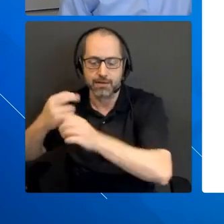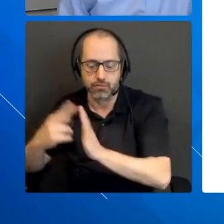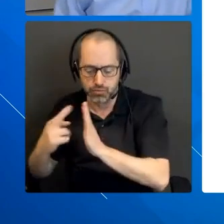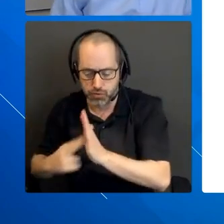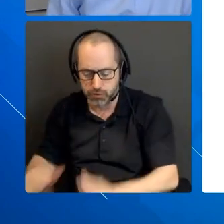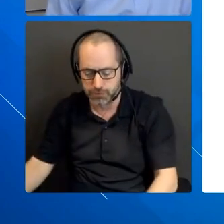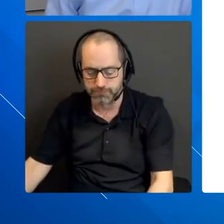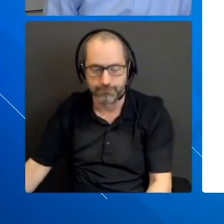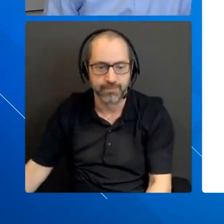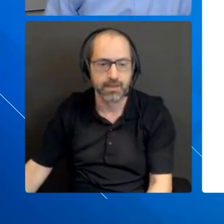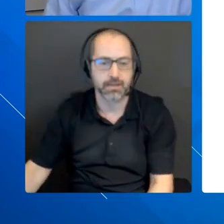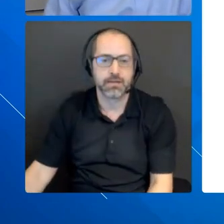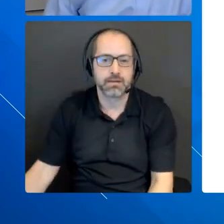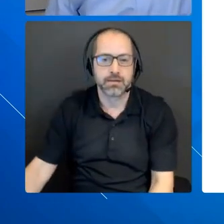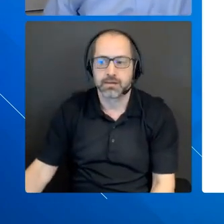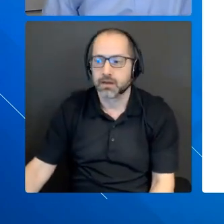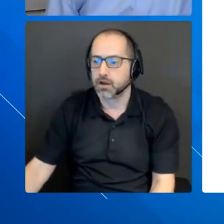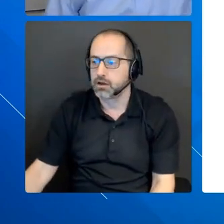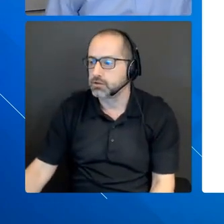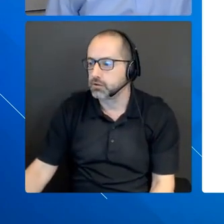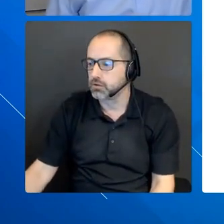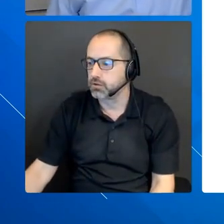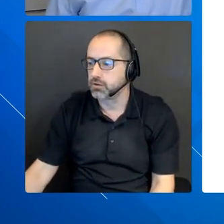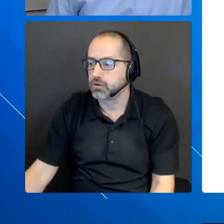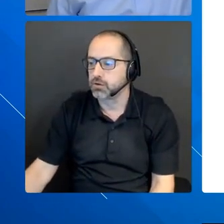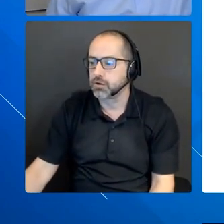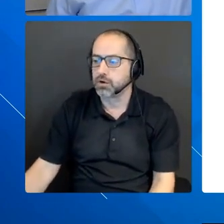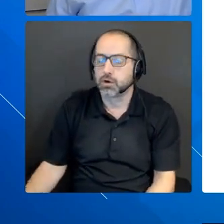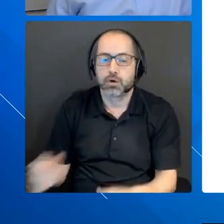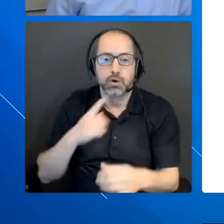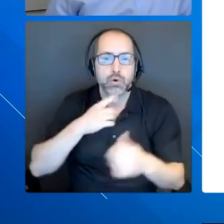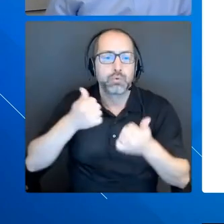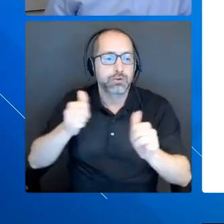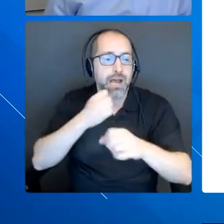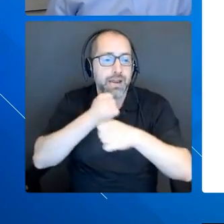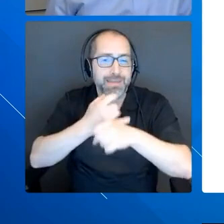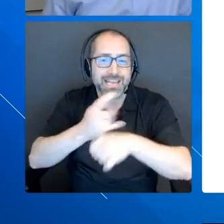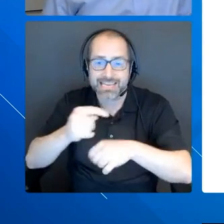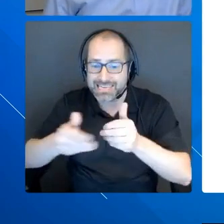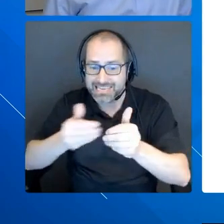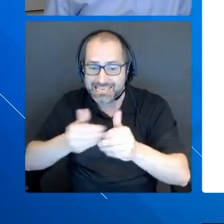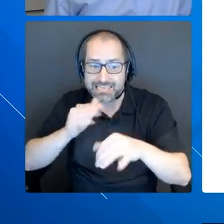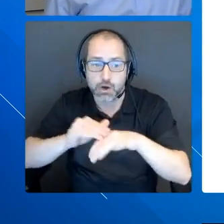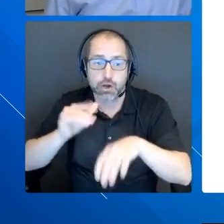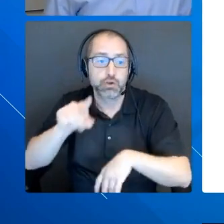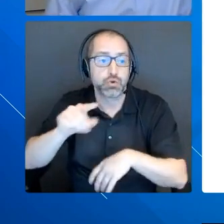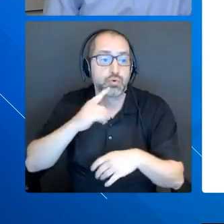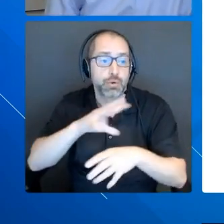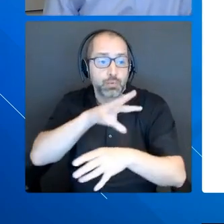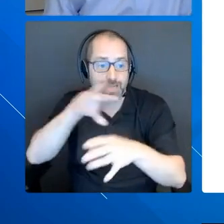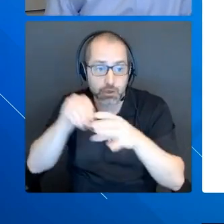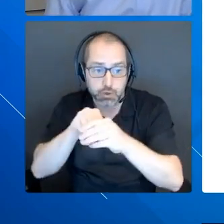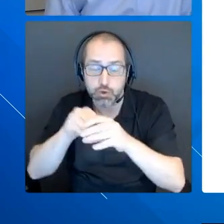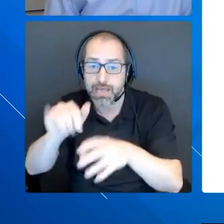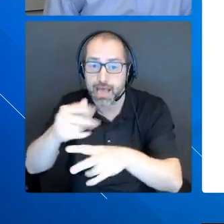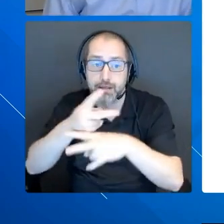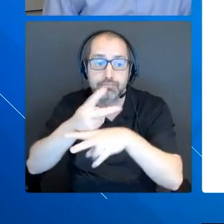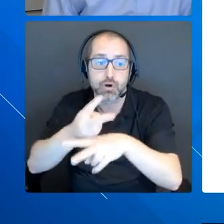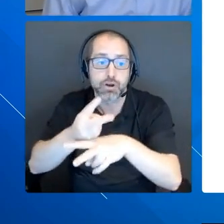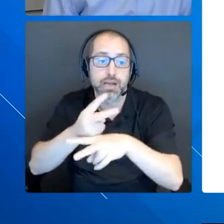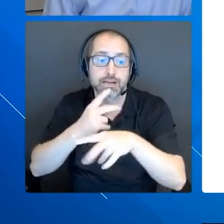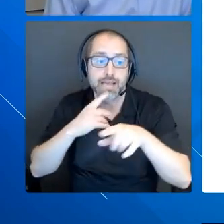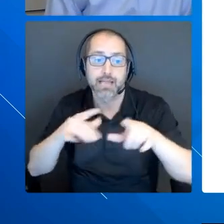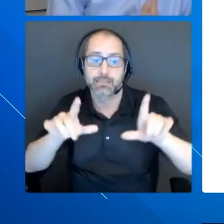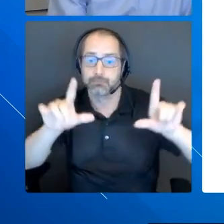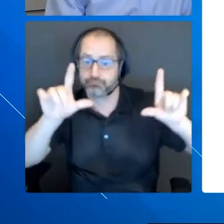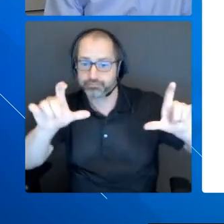And we do try to make it easier on you. When we create our Cvent products, we try to incorporate as much of this guidance as possible in. Here's a screenshot of our Attendee Hub